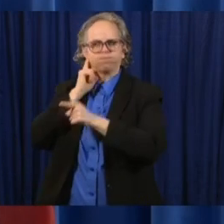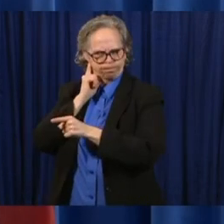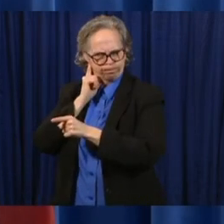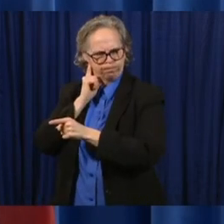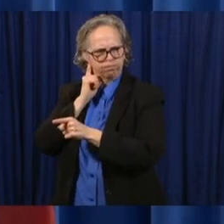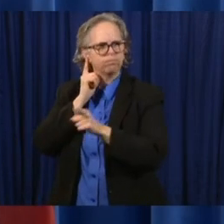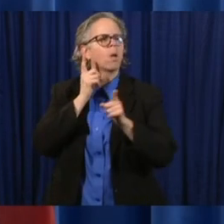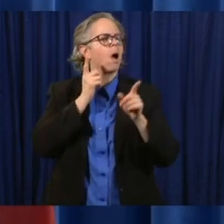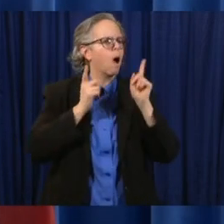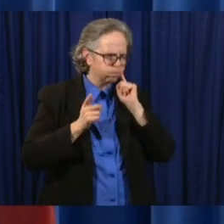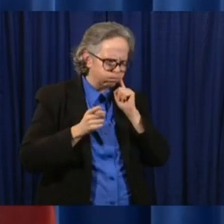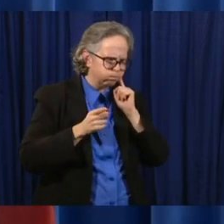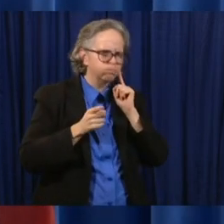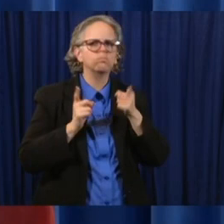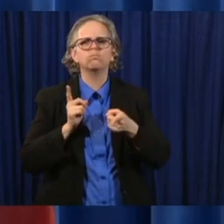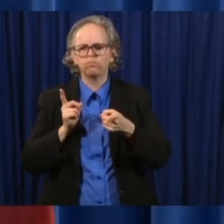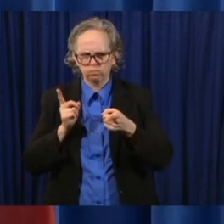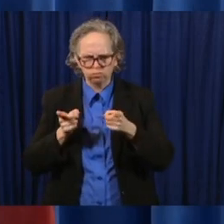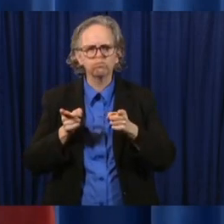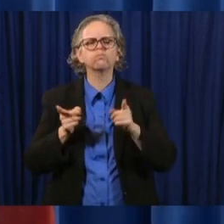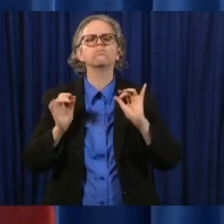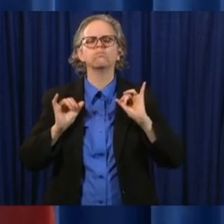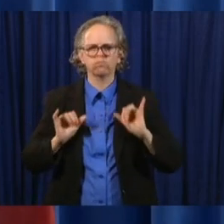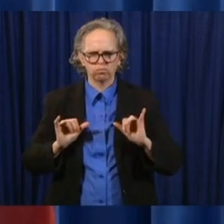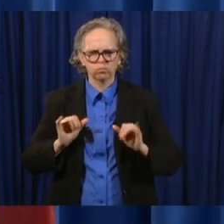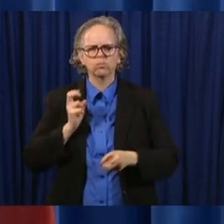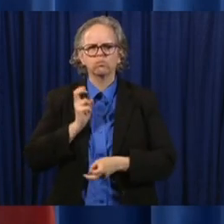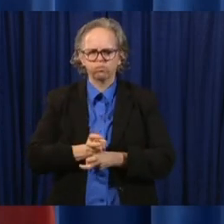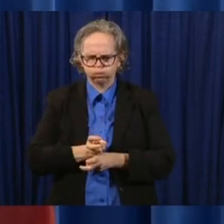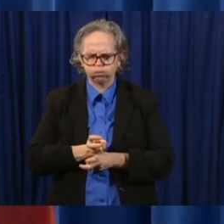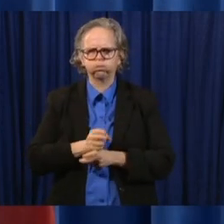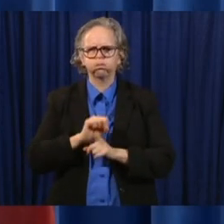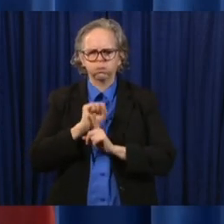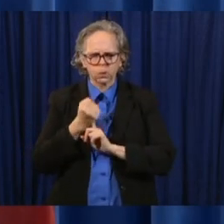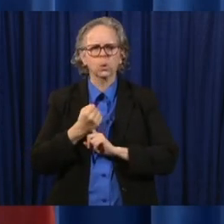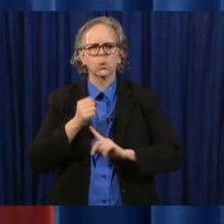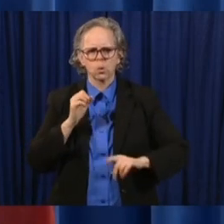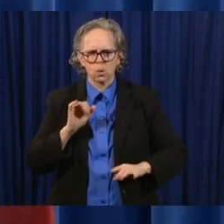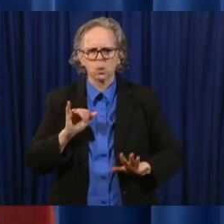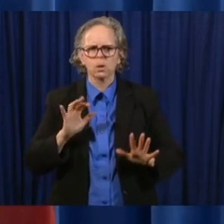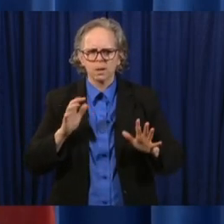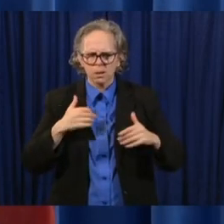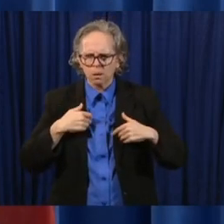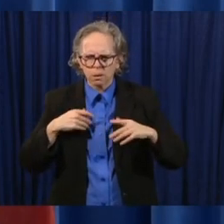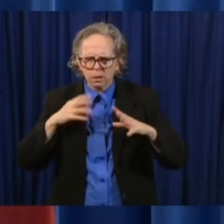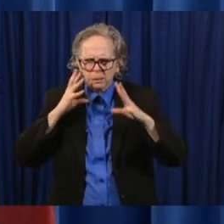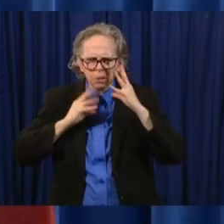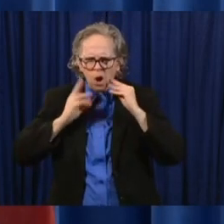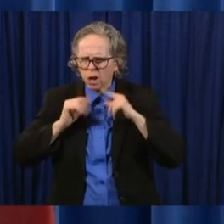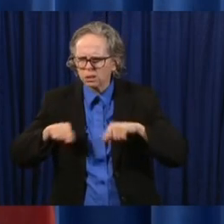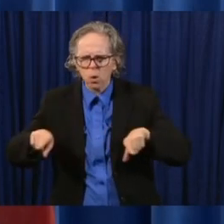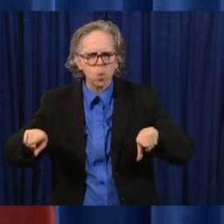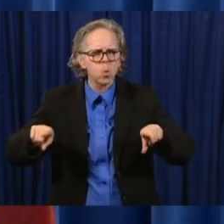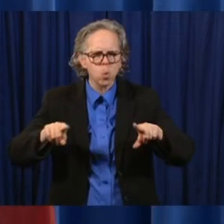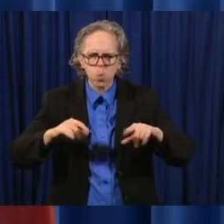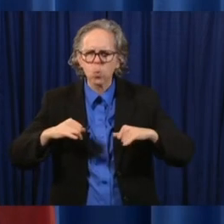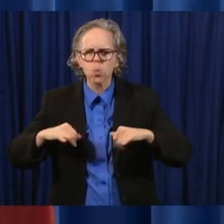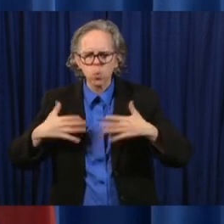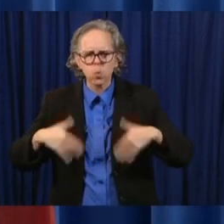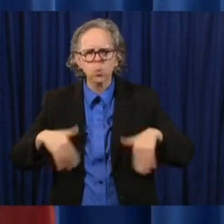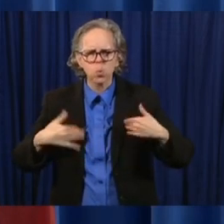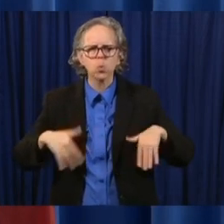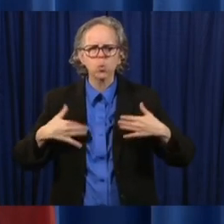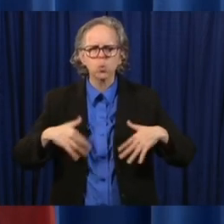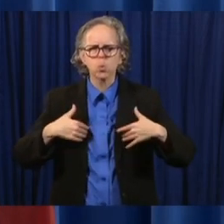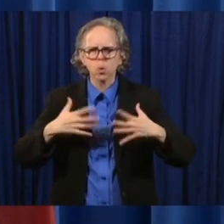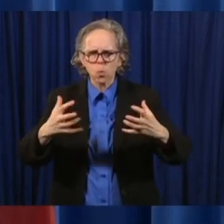very difficult situation when we're all going through this is to have businesses that can open back up, let